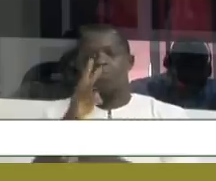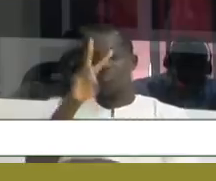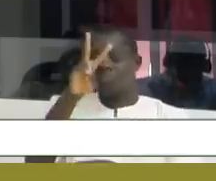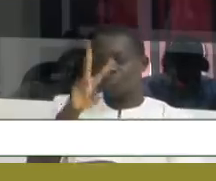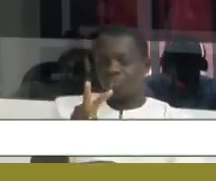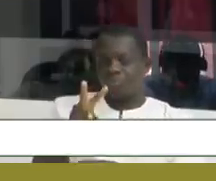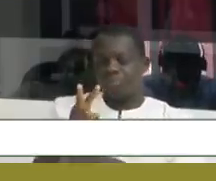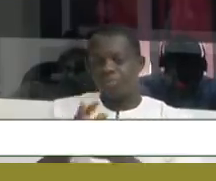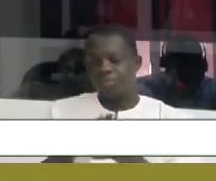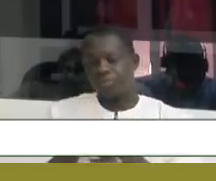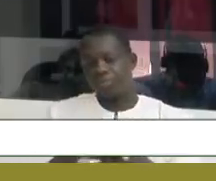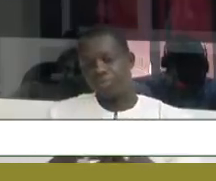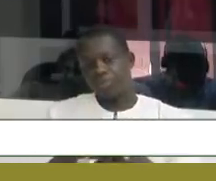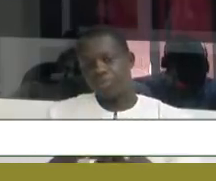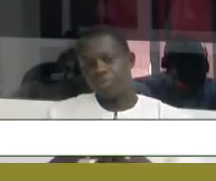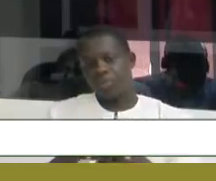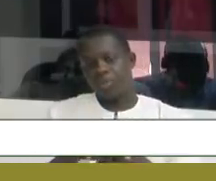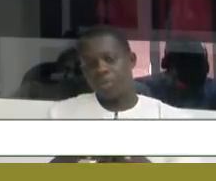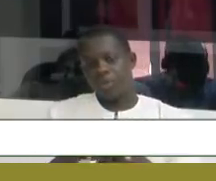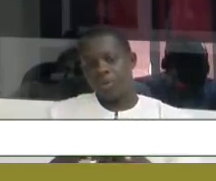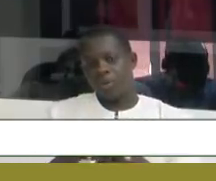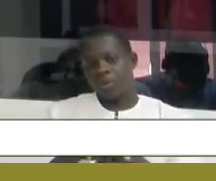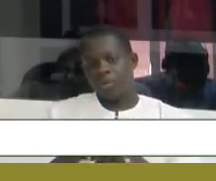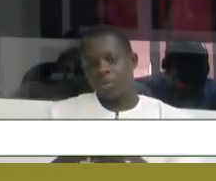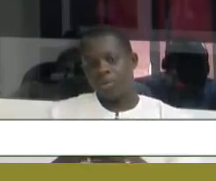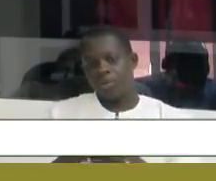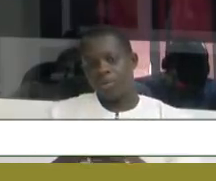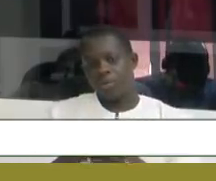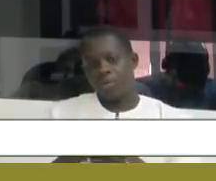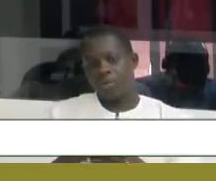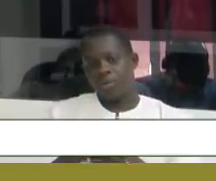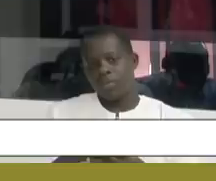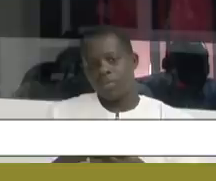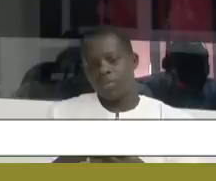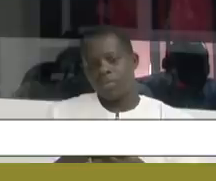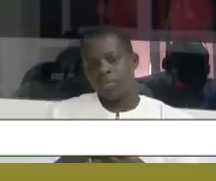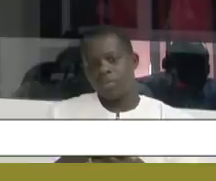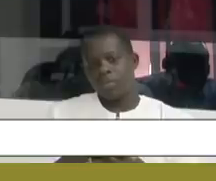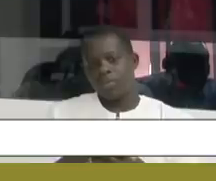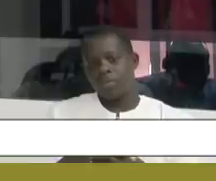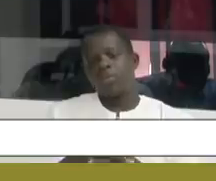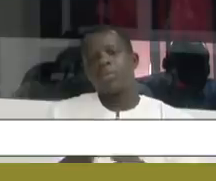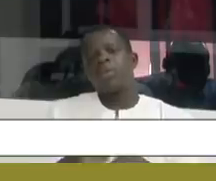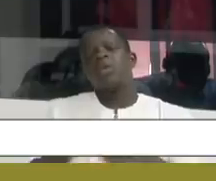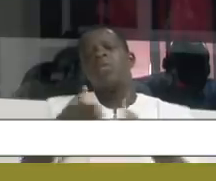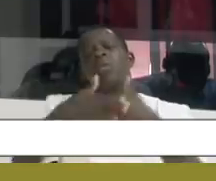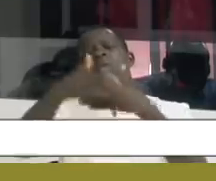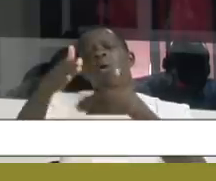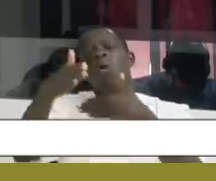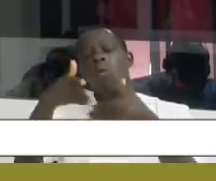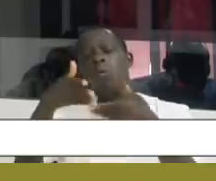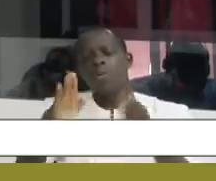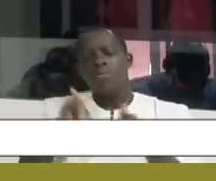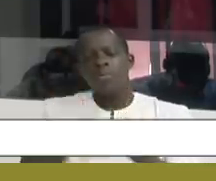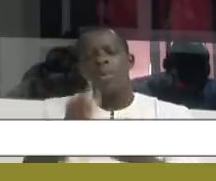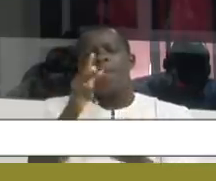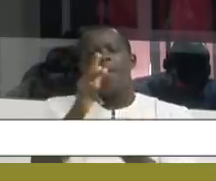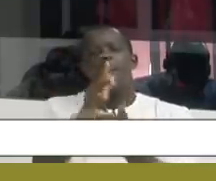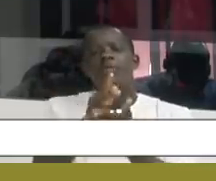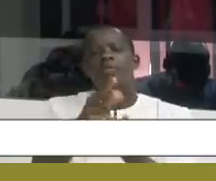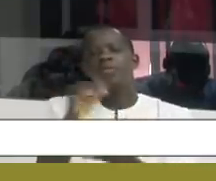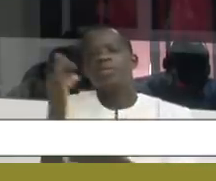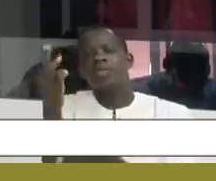that it is more likely that the evidence of these three consistent witnesses is